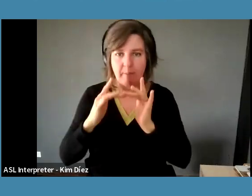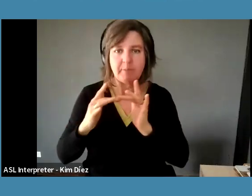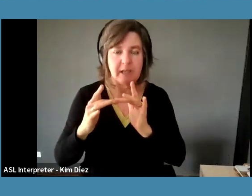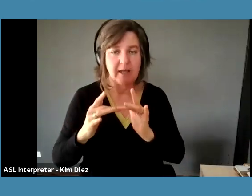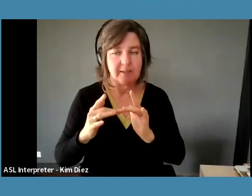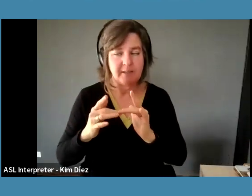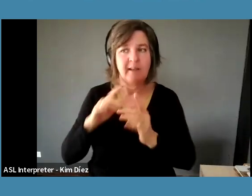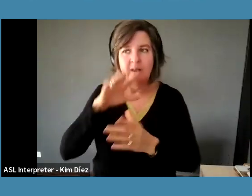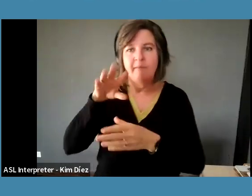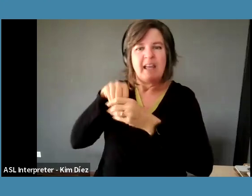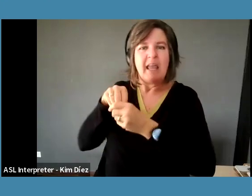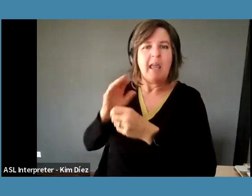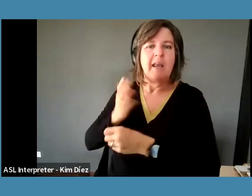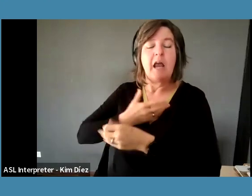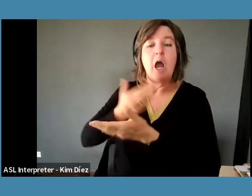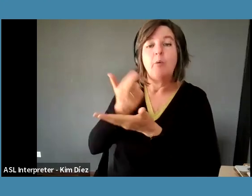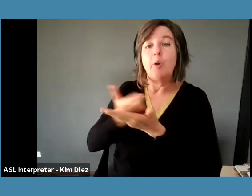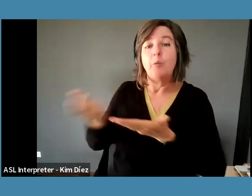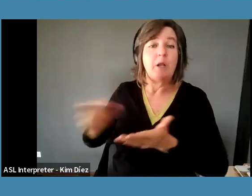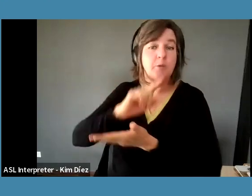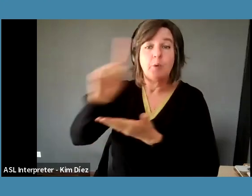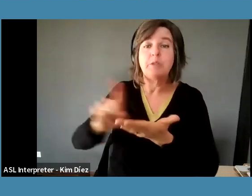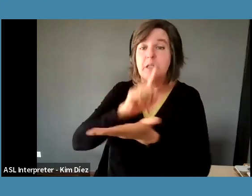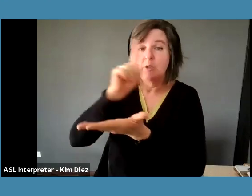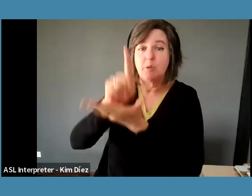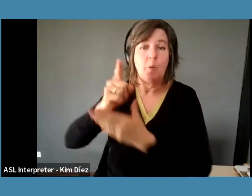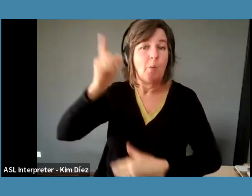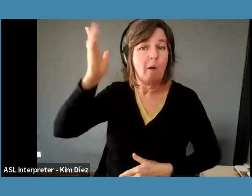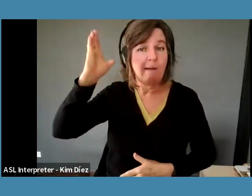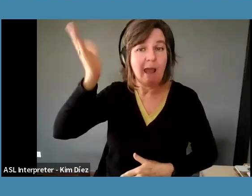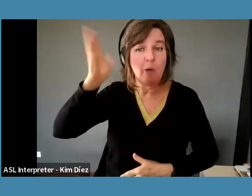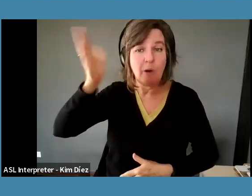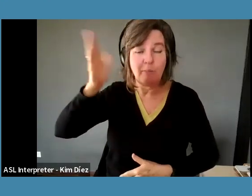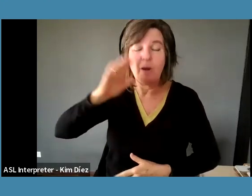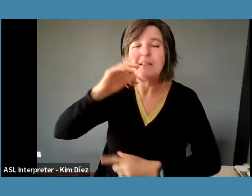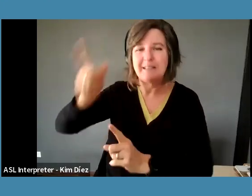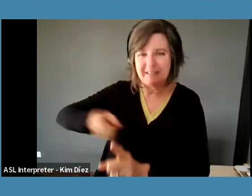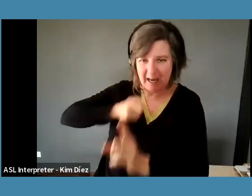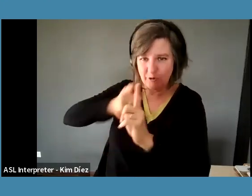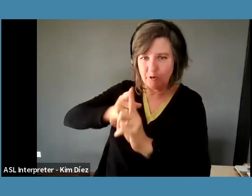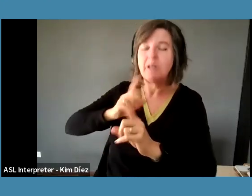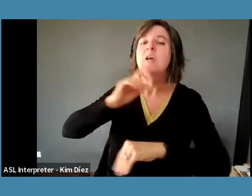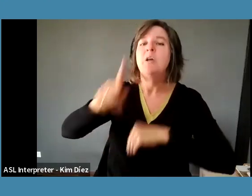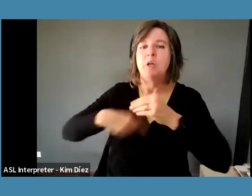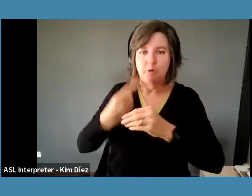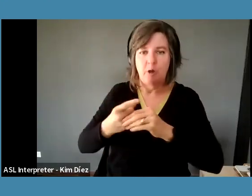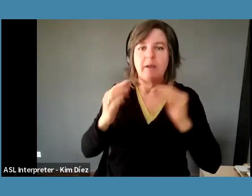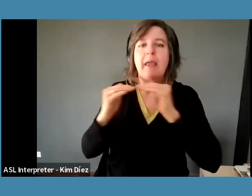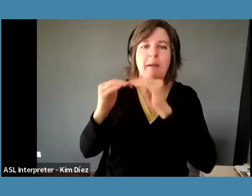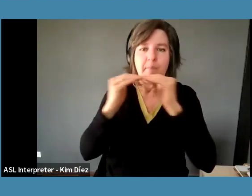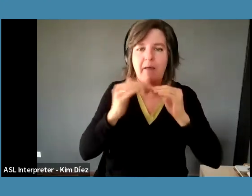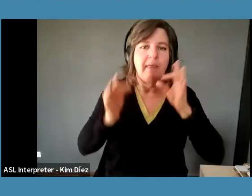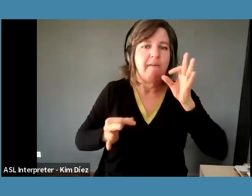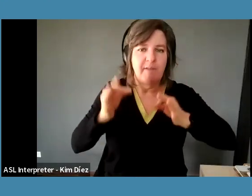And it's a 1 hour presentation specifically talking about the fair hearing process.